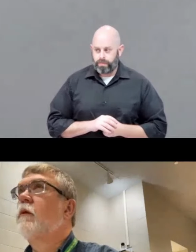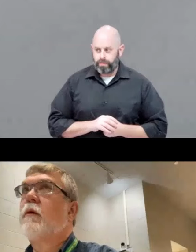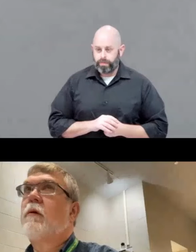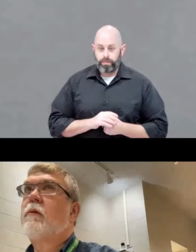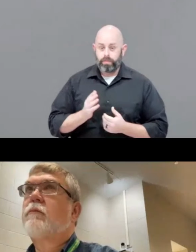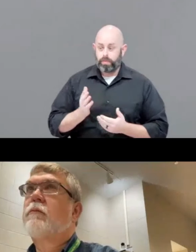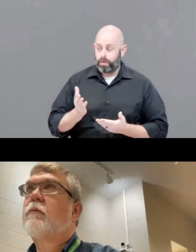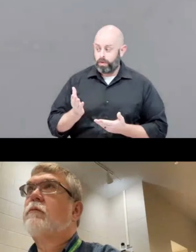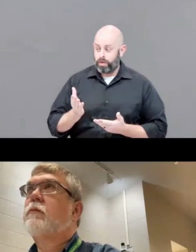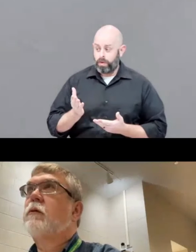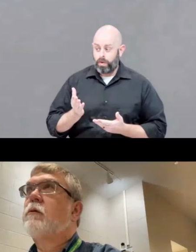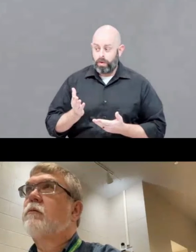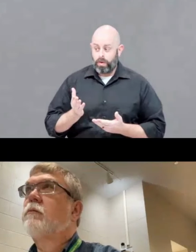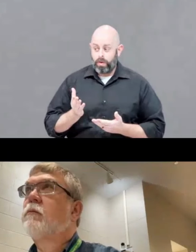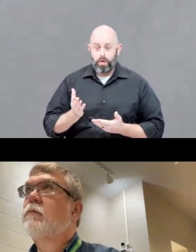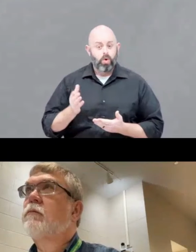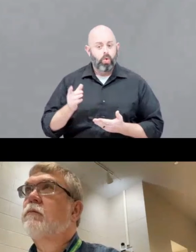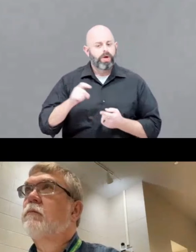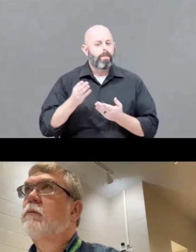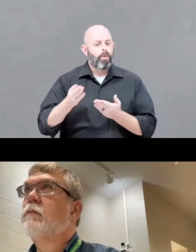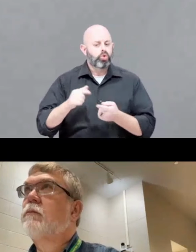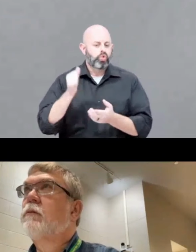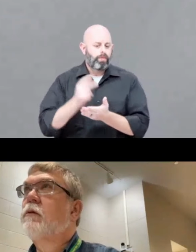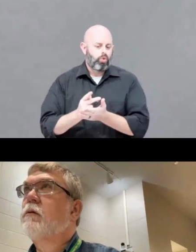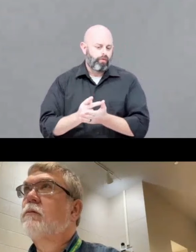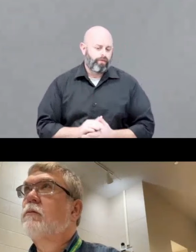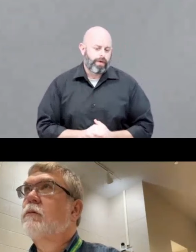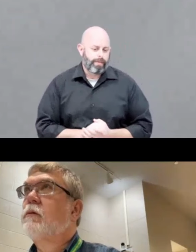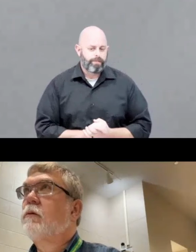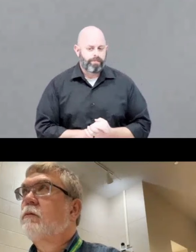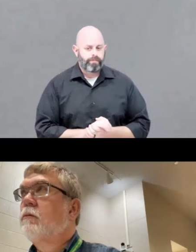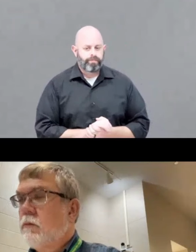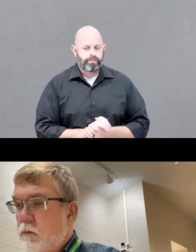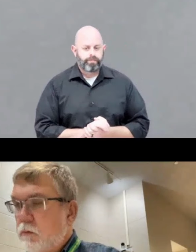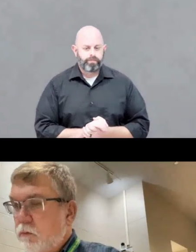Motion. Need a motion to approve.